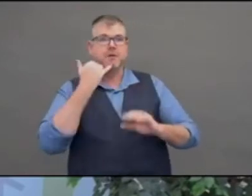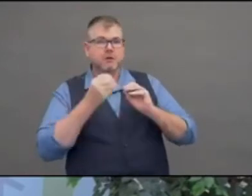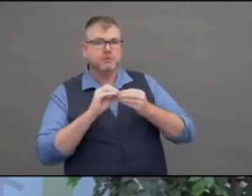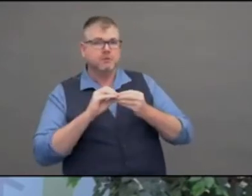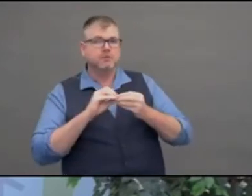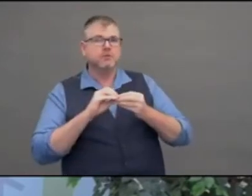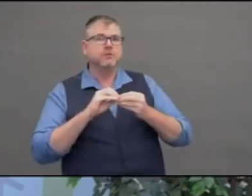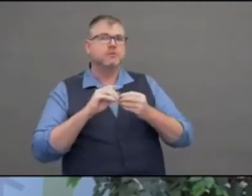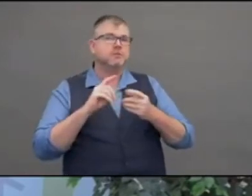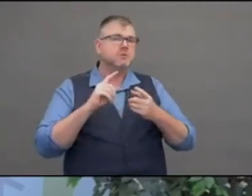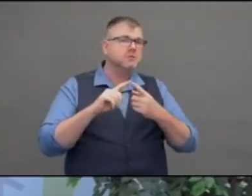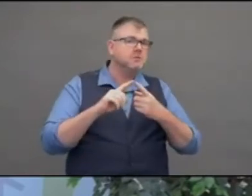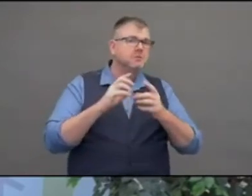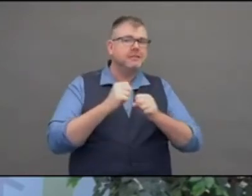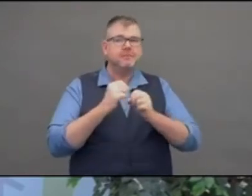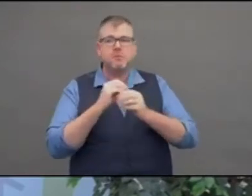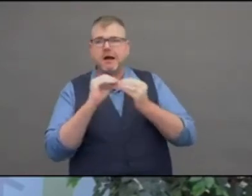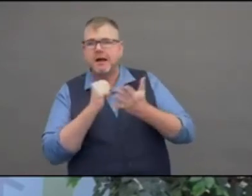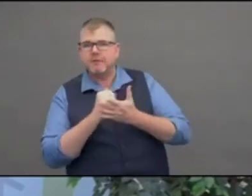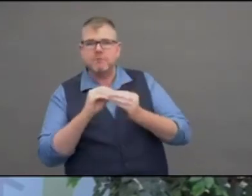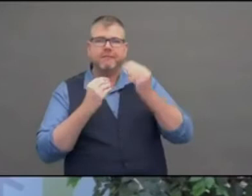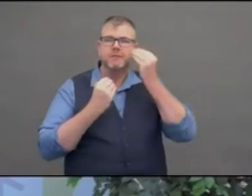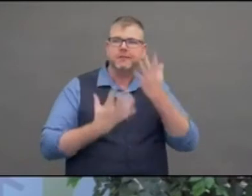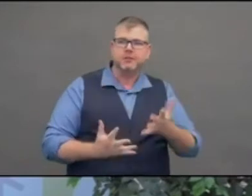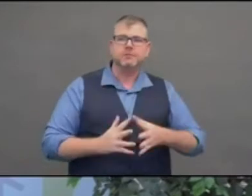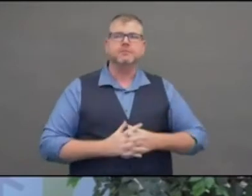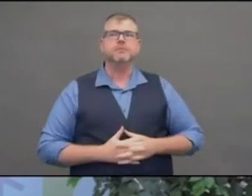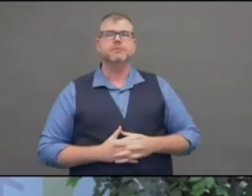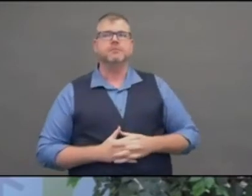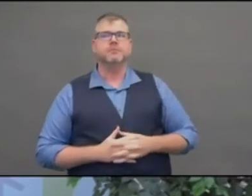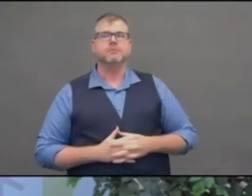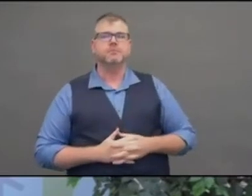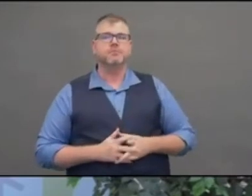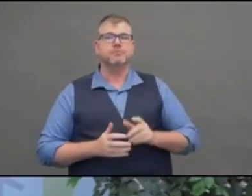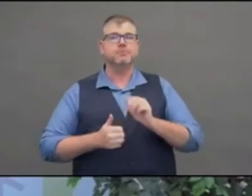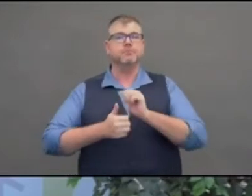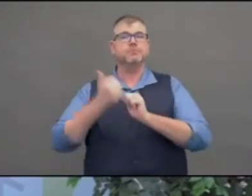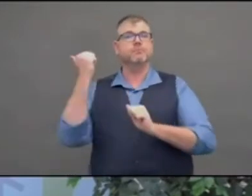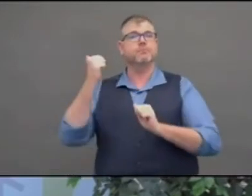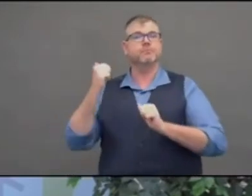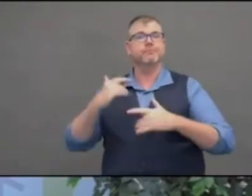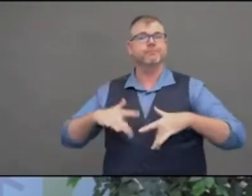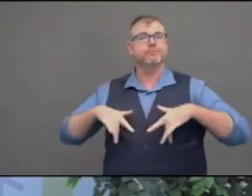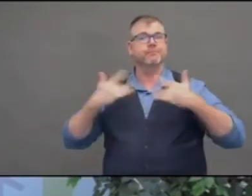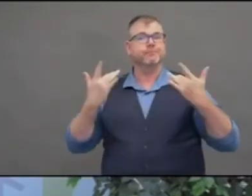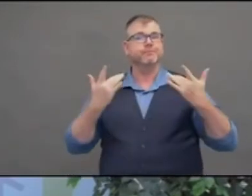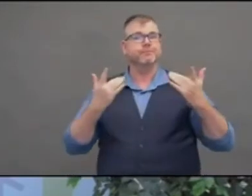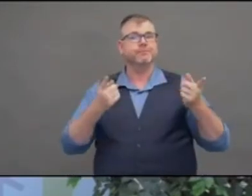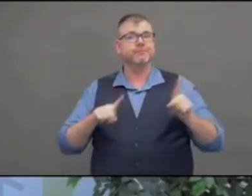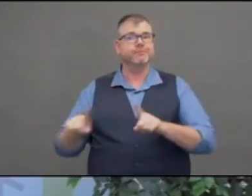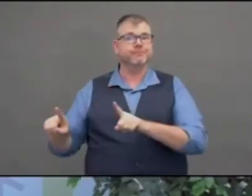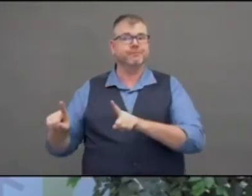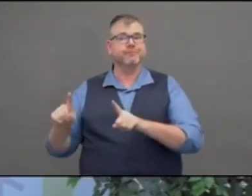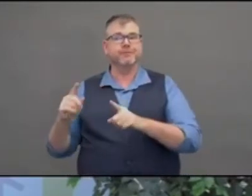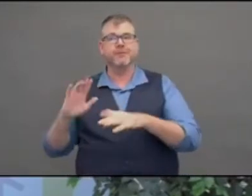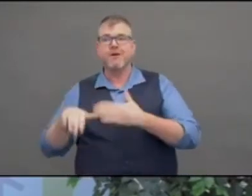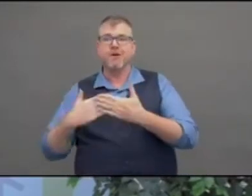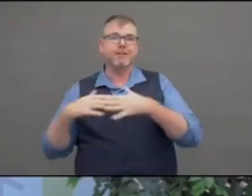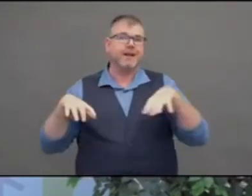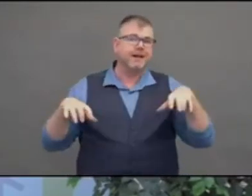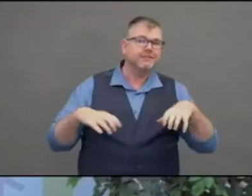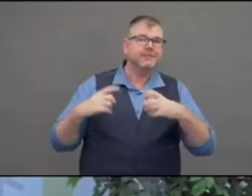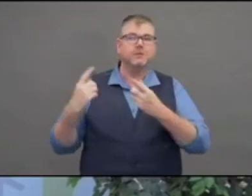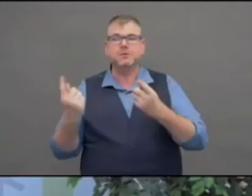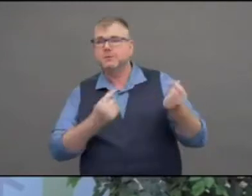or difficult times that you have. Yeah. So most of the events that you usually are tabling and providing all these activities and creating awareness